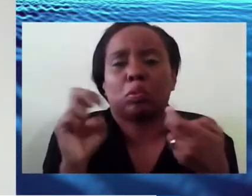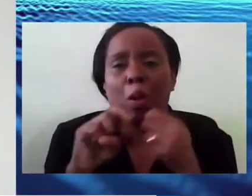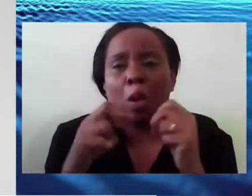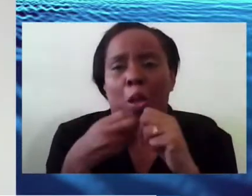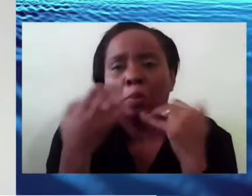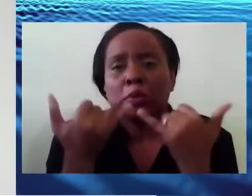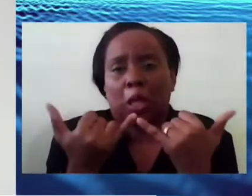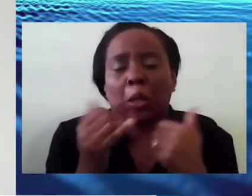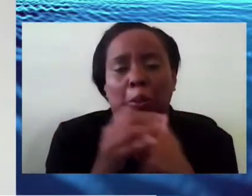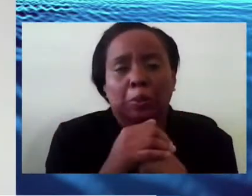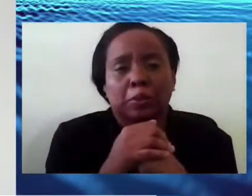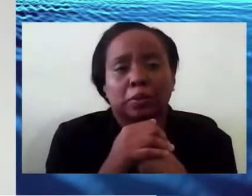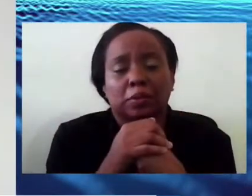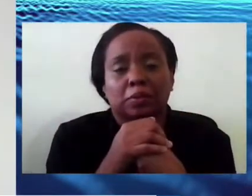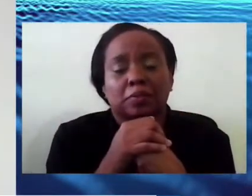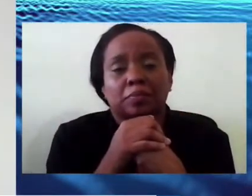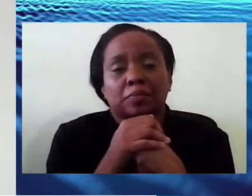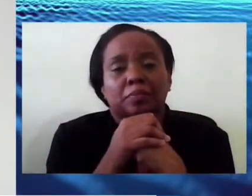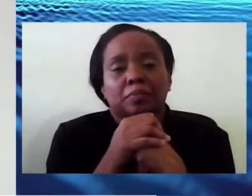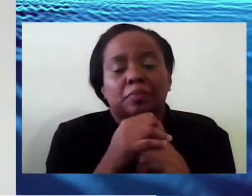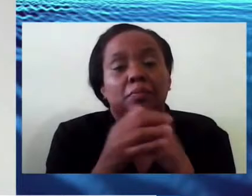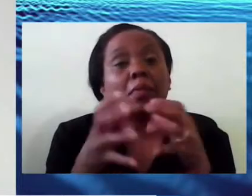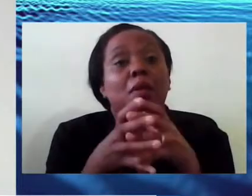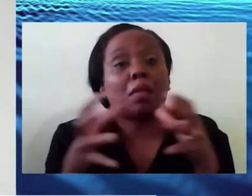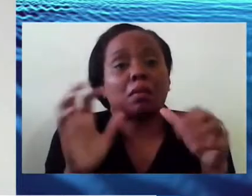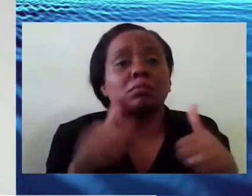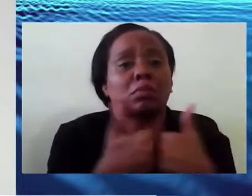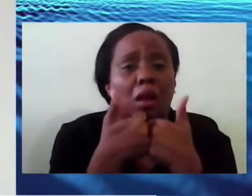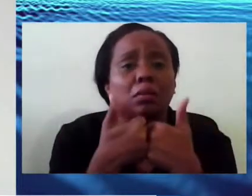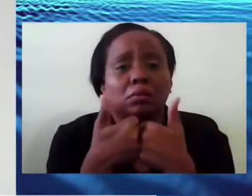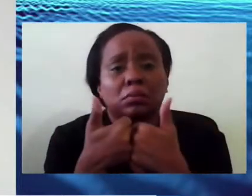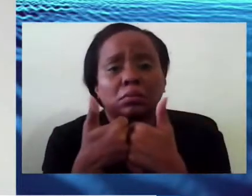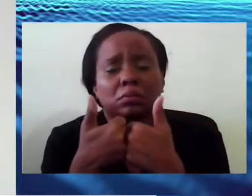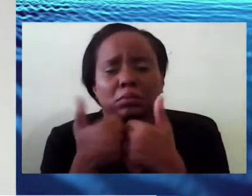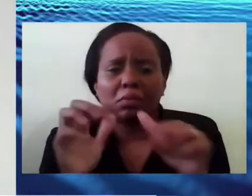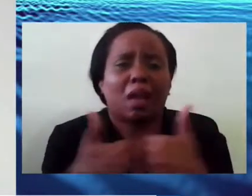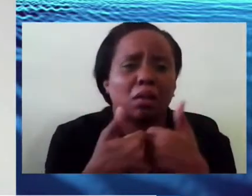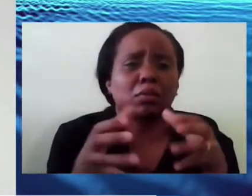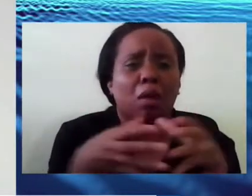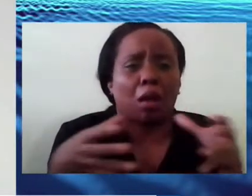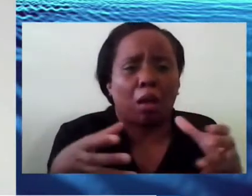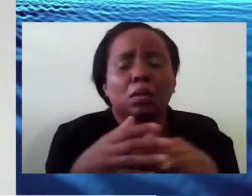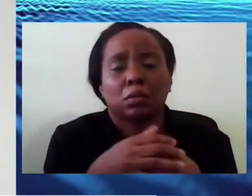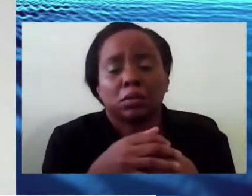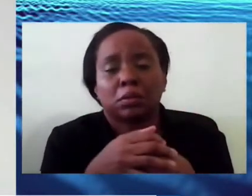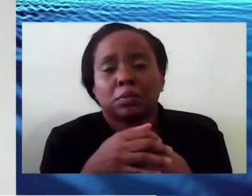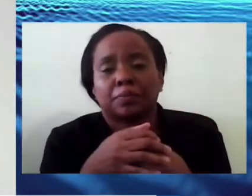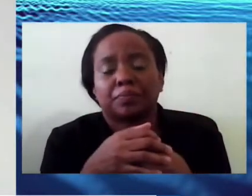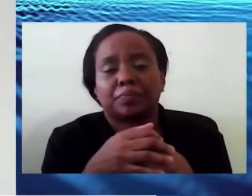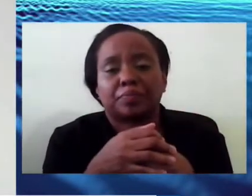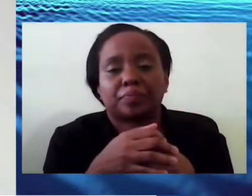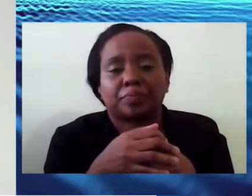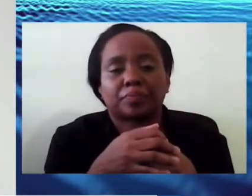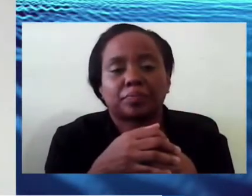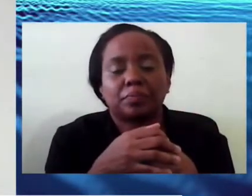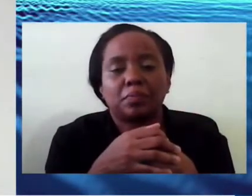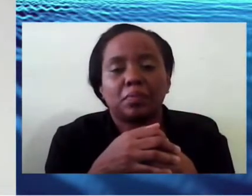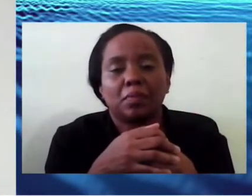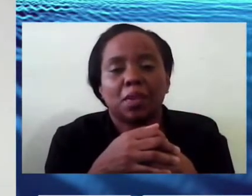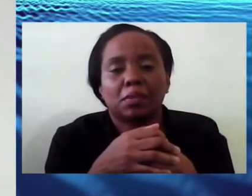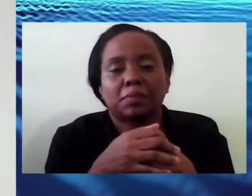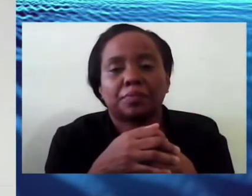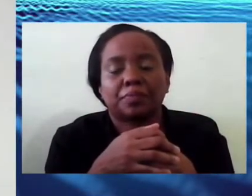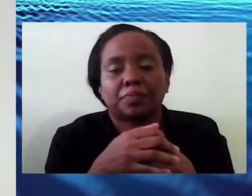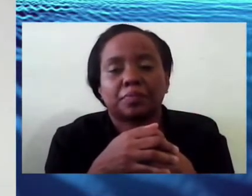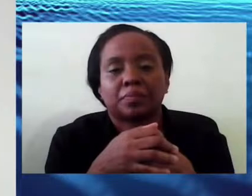with. And there are quite a few challenges. As I've said in previous press briefings or press